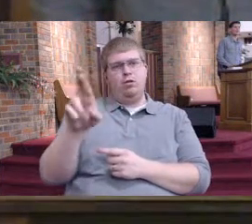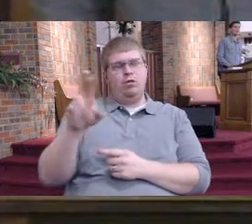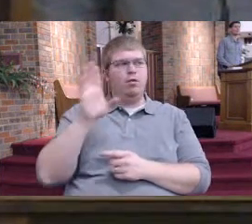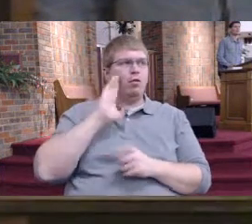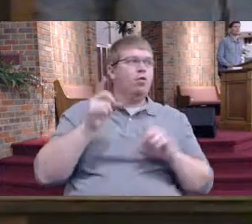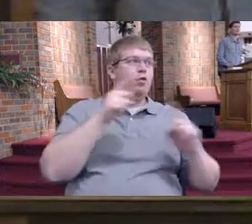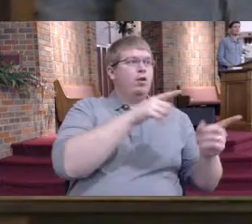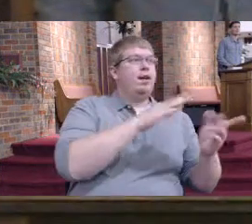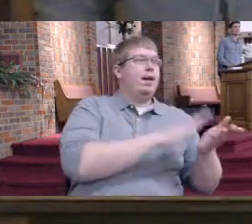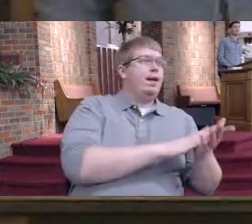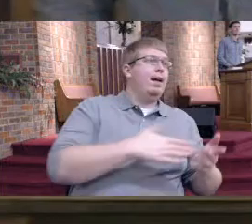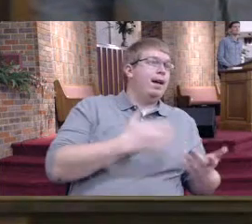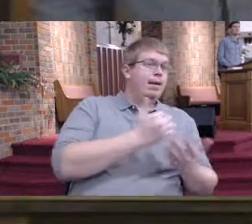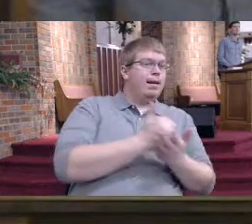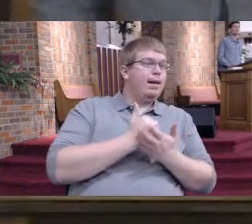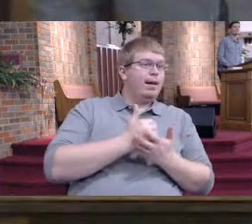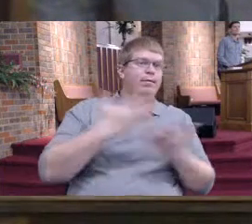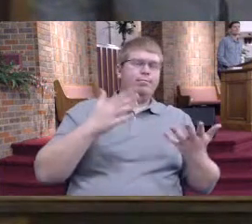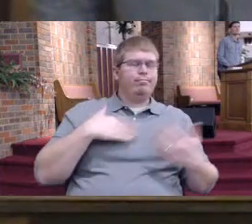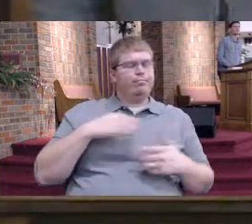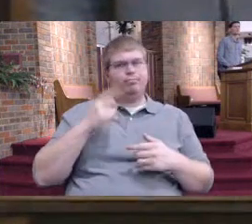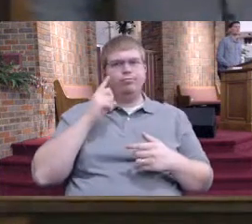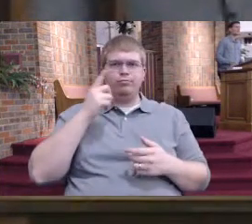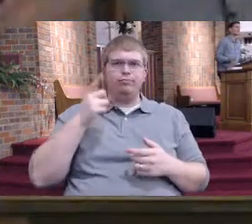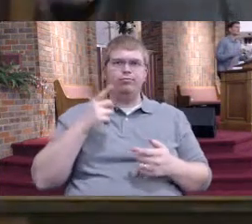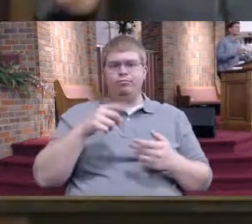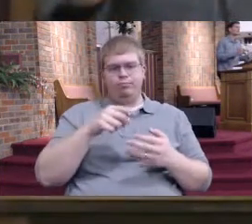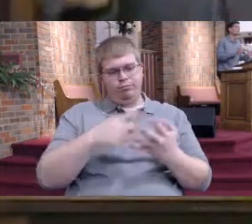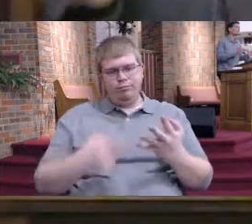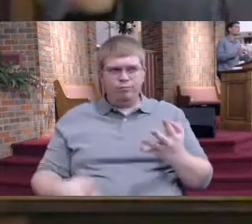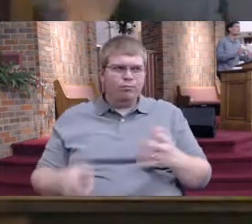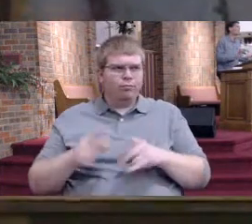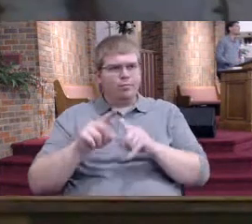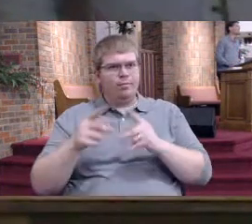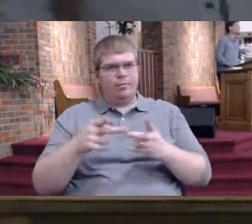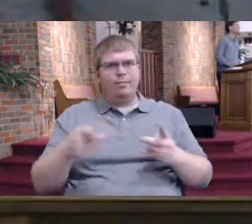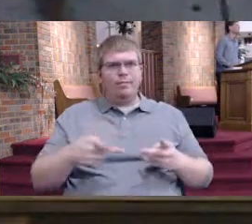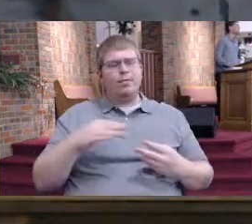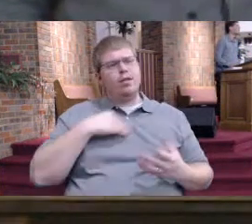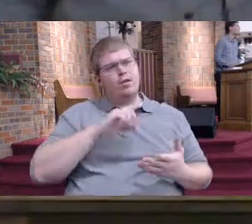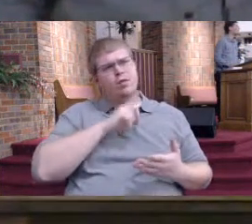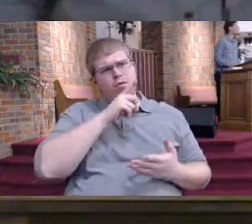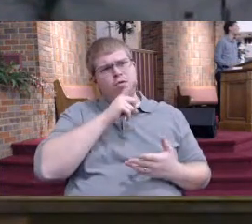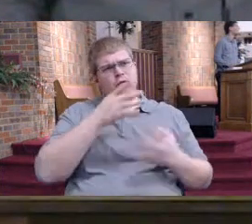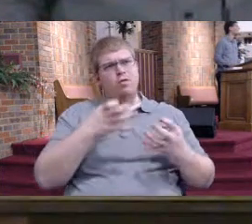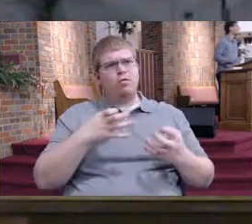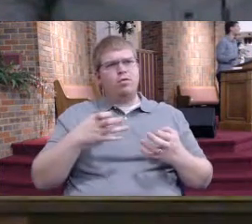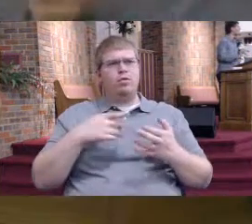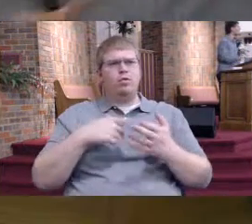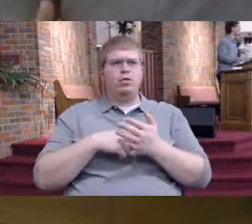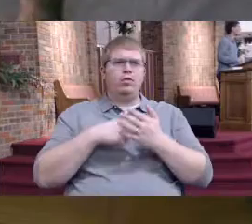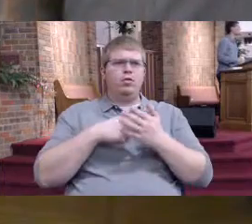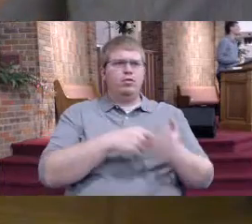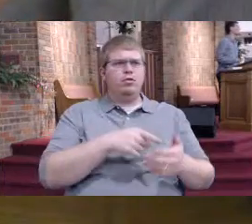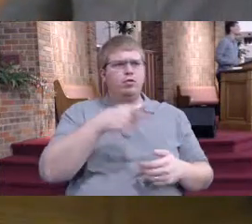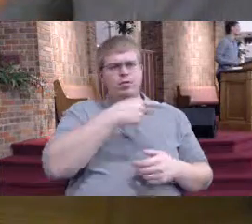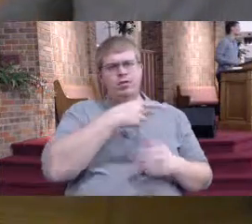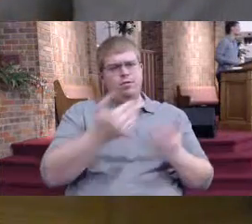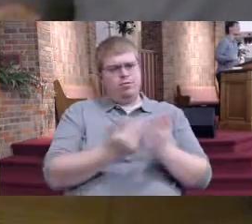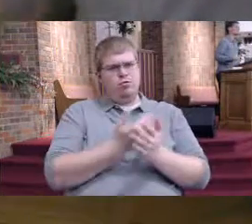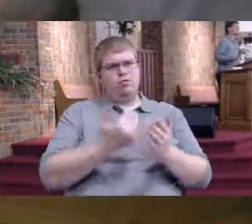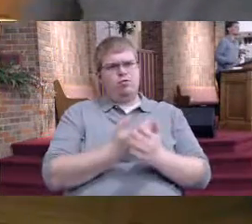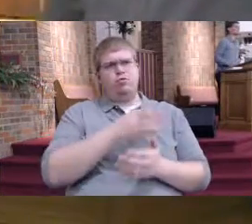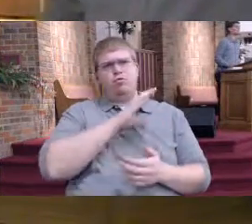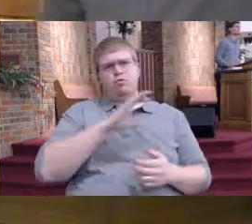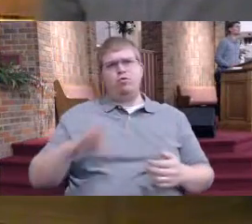get whatever it is that they want. And so we really want to show these new Christians that we're working